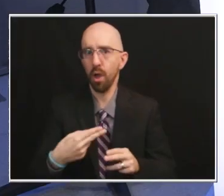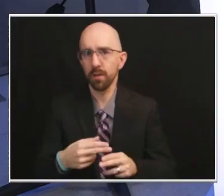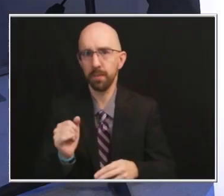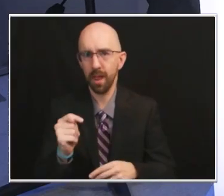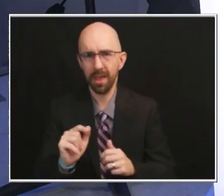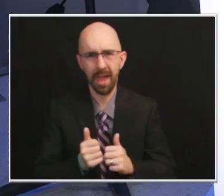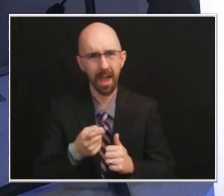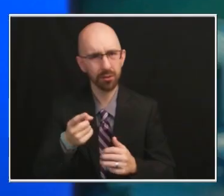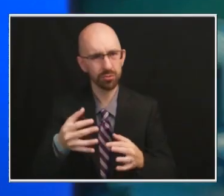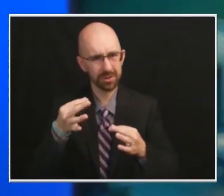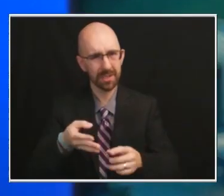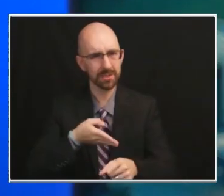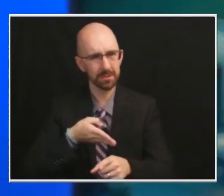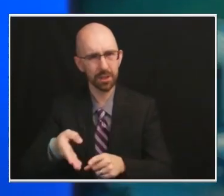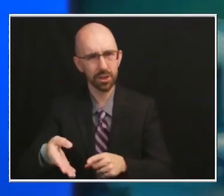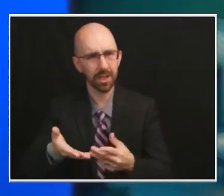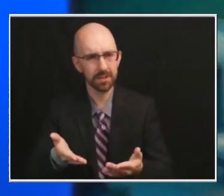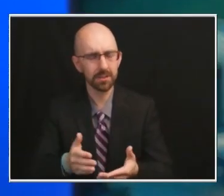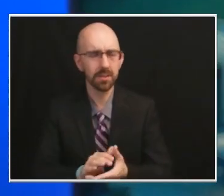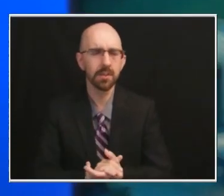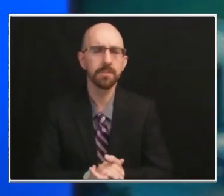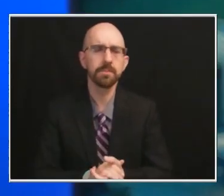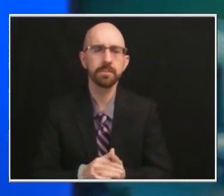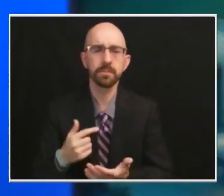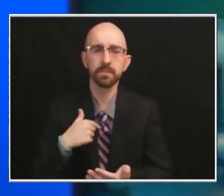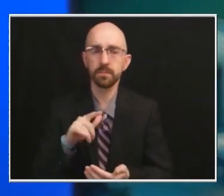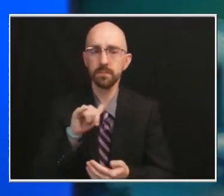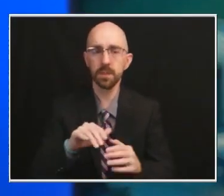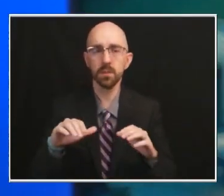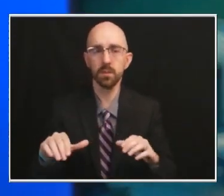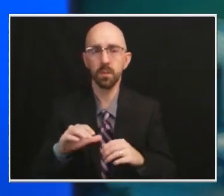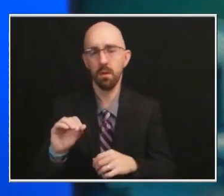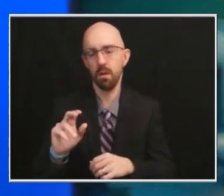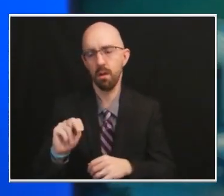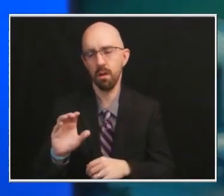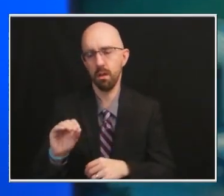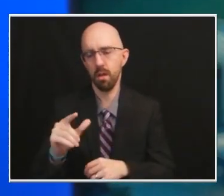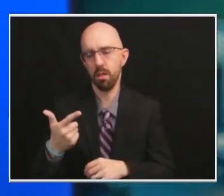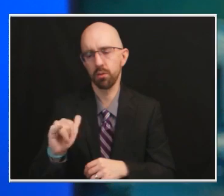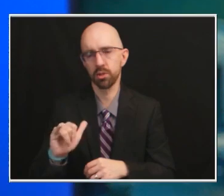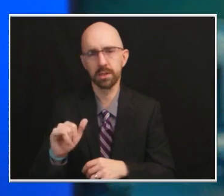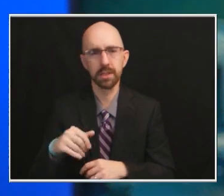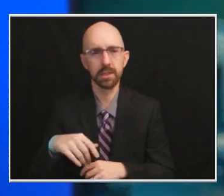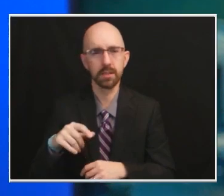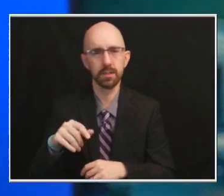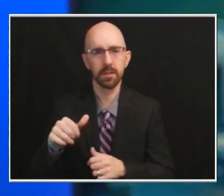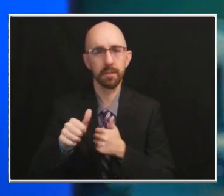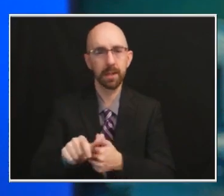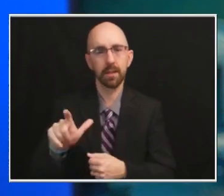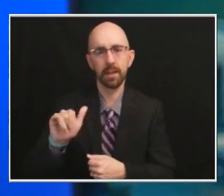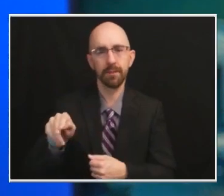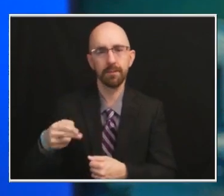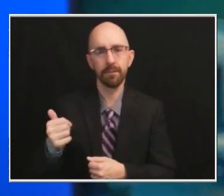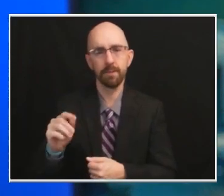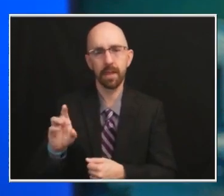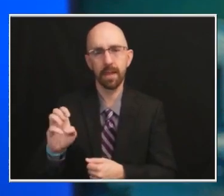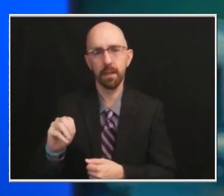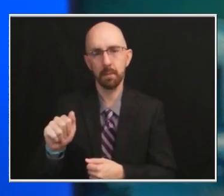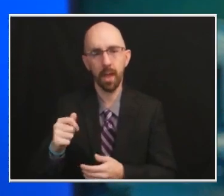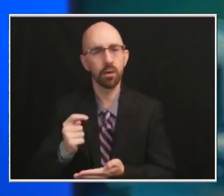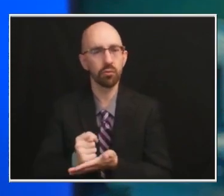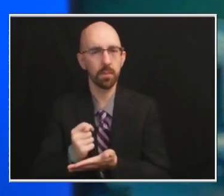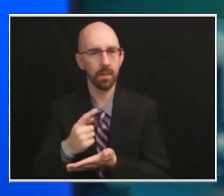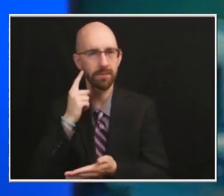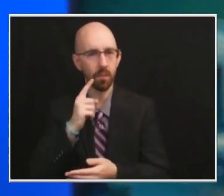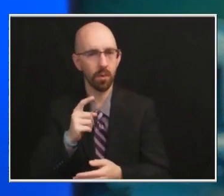in it? So I was actually doing oncology-based lymphedema. So I was doing lymphedema treatment only for patients with